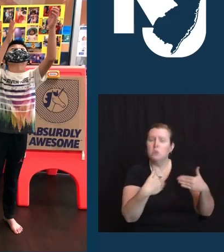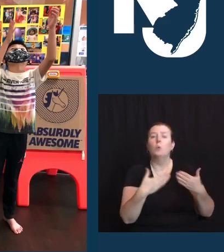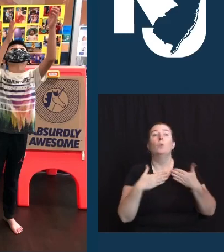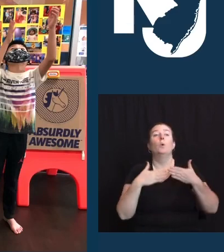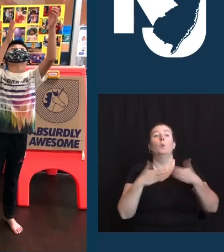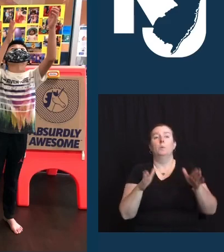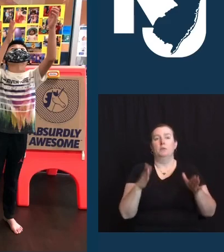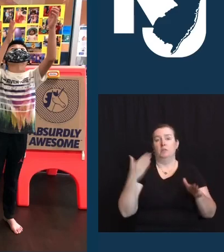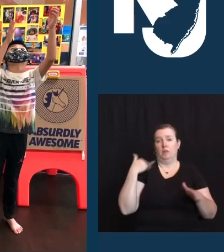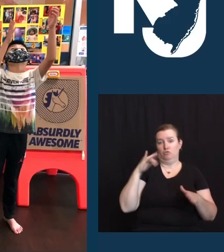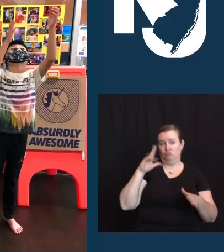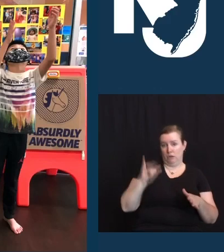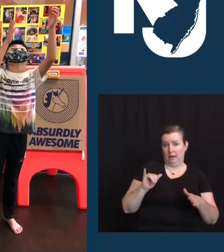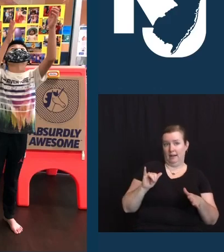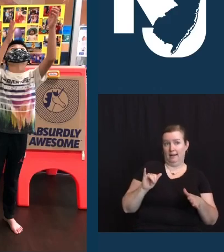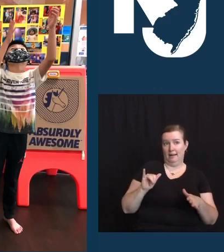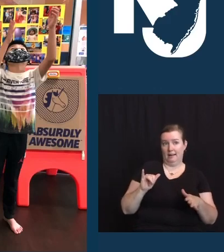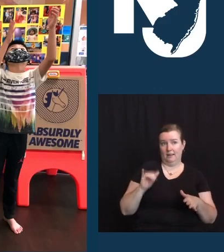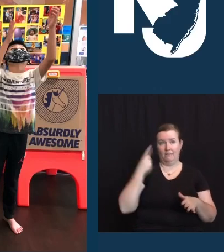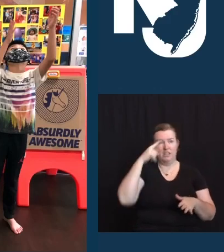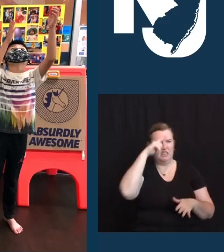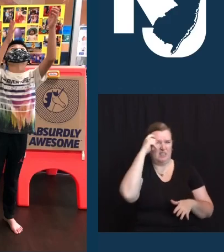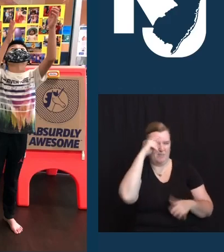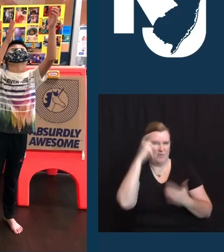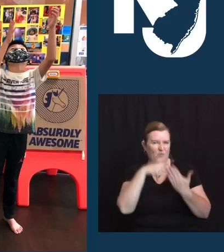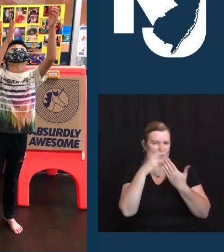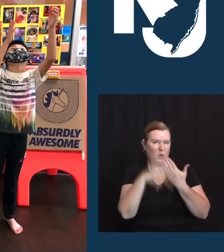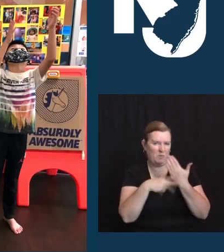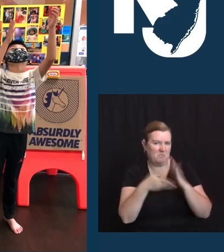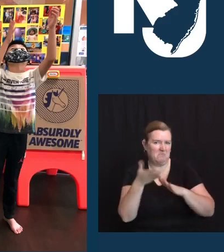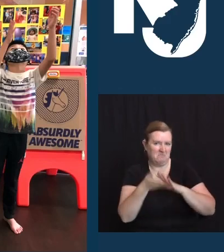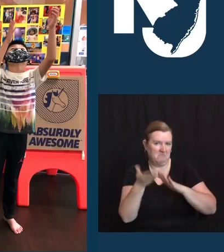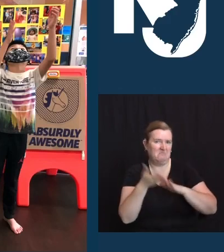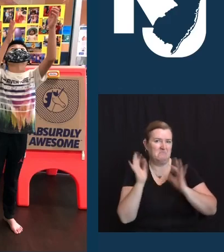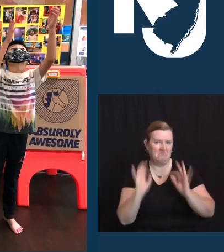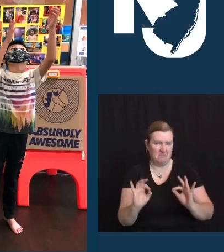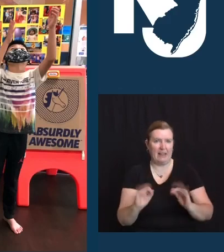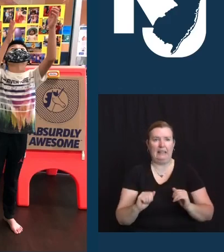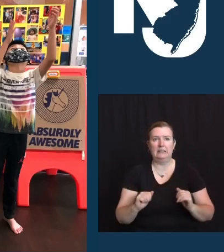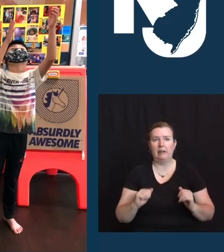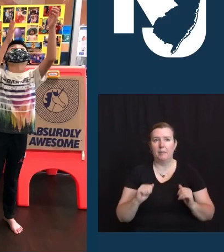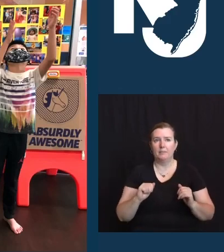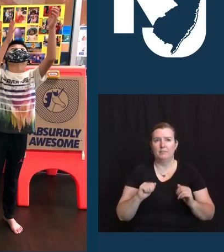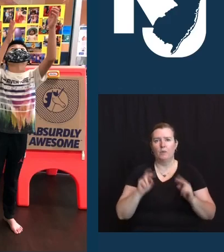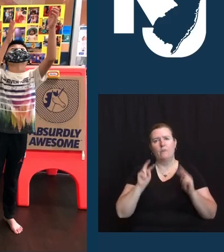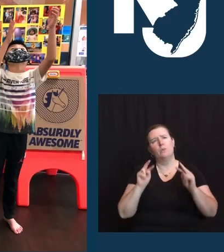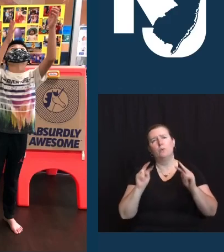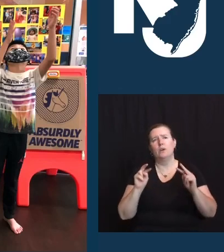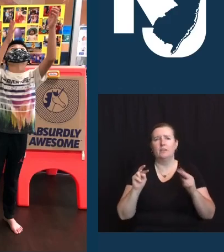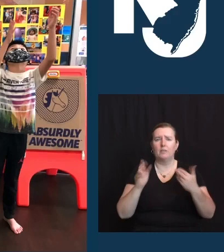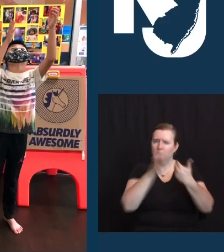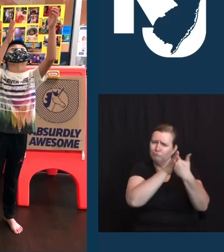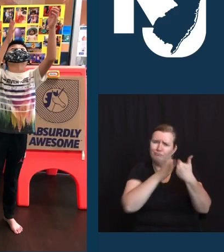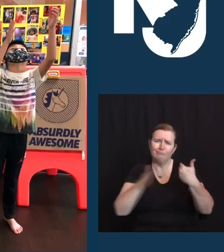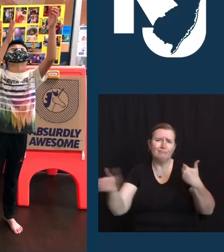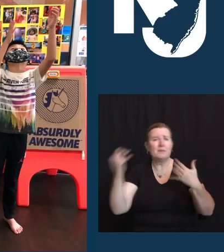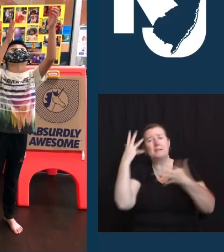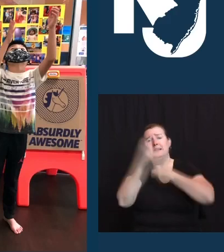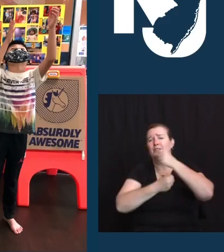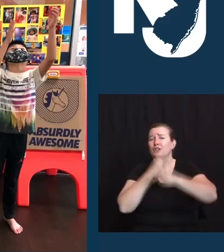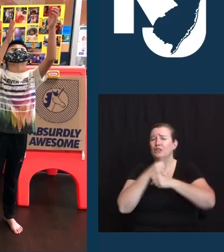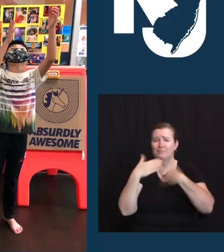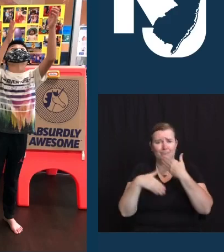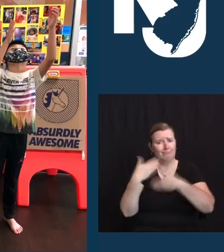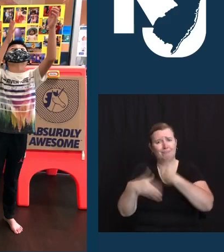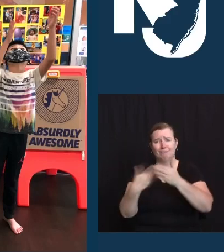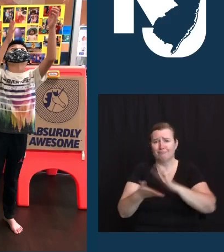to provide summer programs for the families and children it serves, and I know they're looking forward to many more good years ahead. I had a great